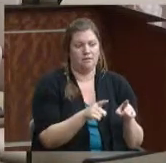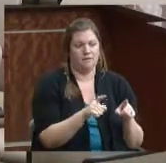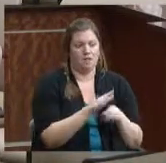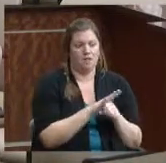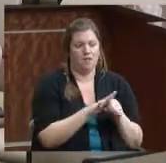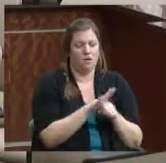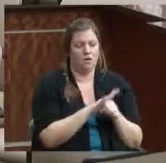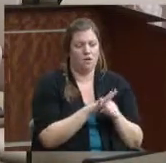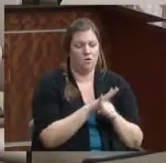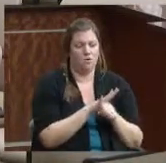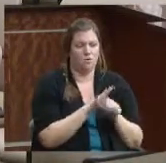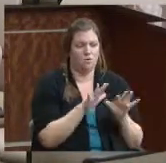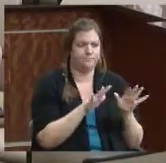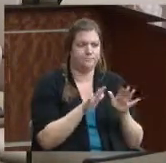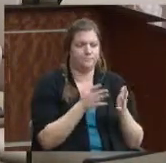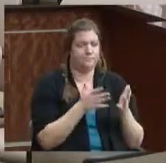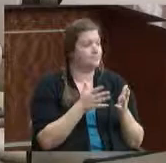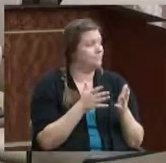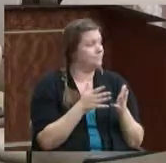local